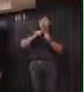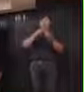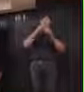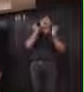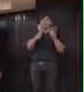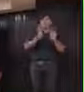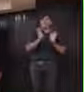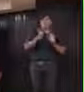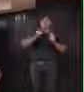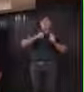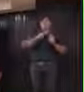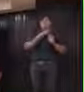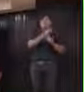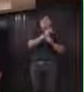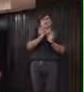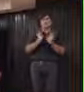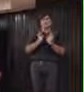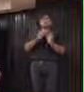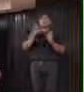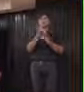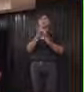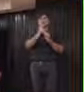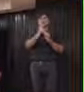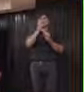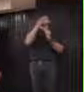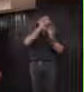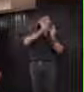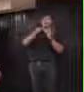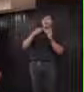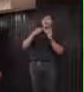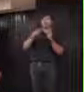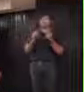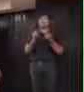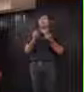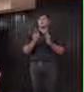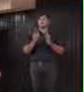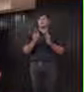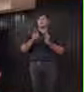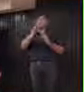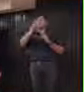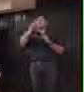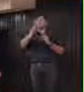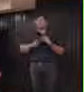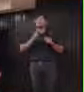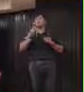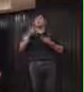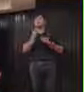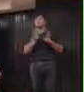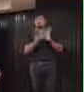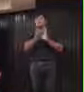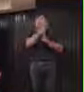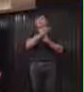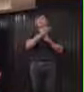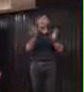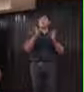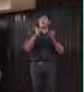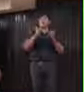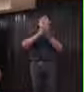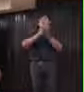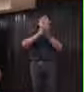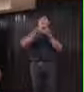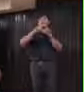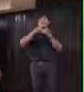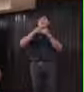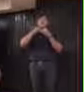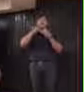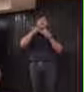not my attempt at all. One figure who is, of course, very reviled today in Kashmir in the valley is Sheikh Abdullah